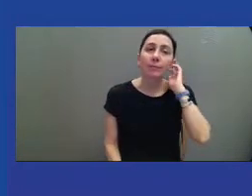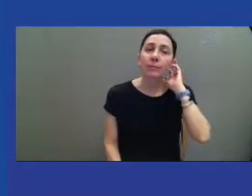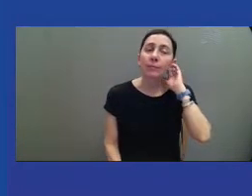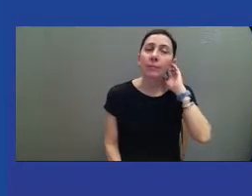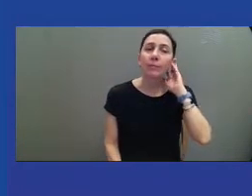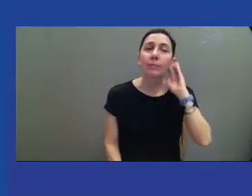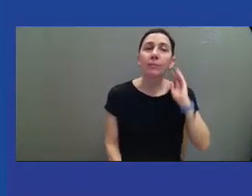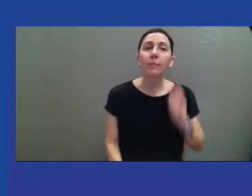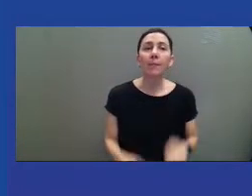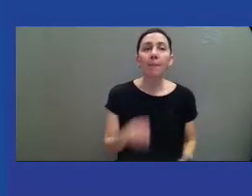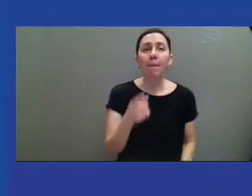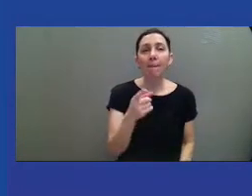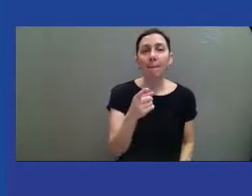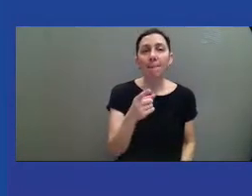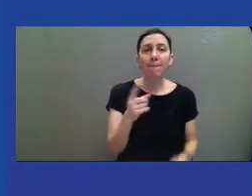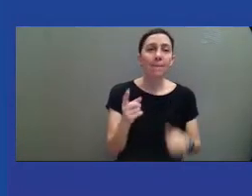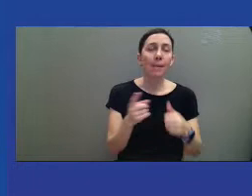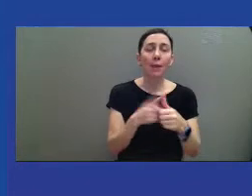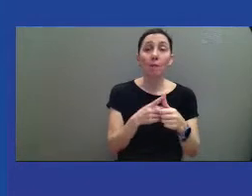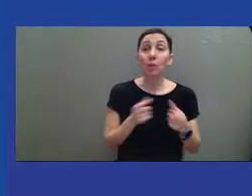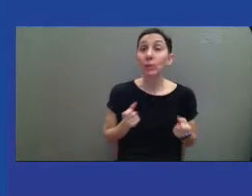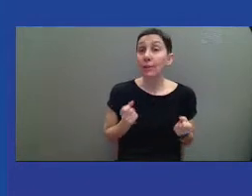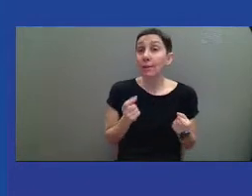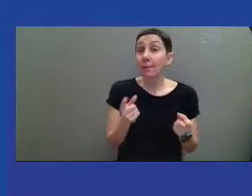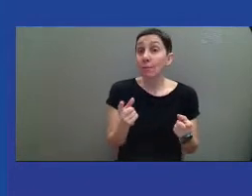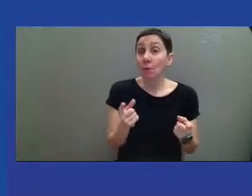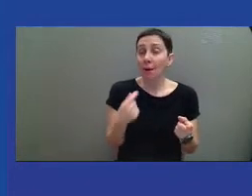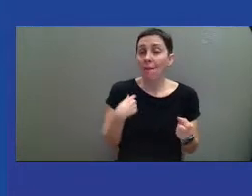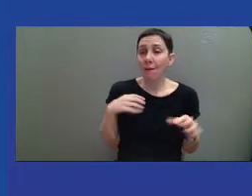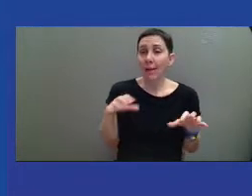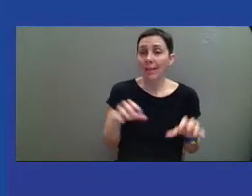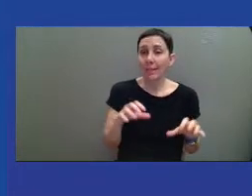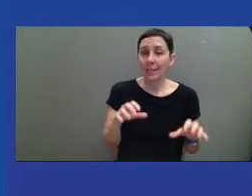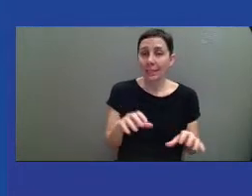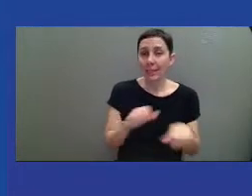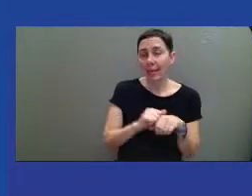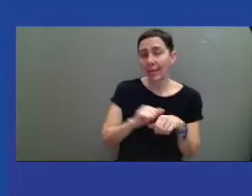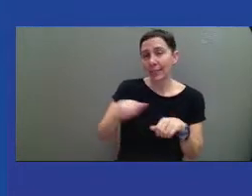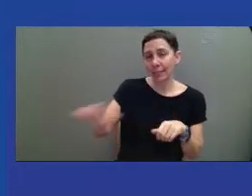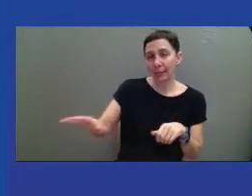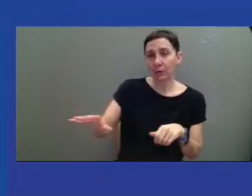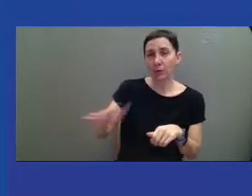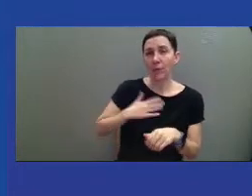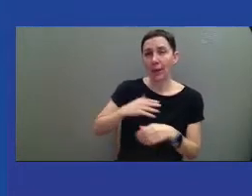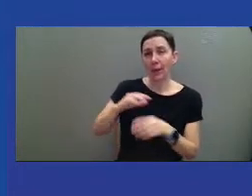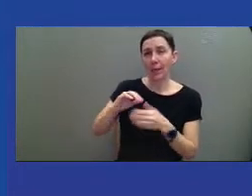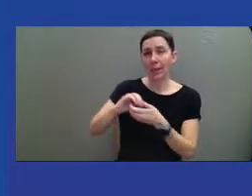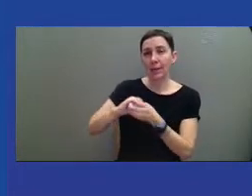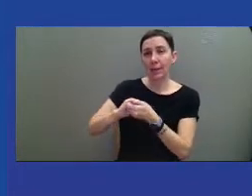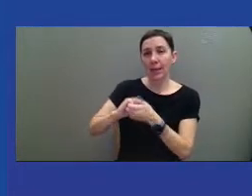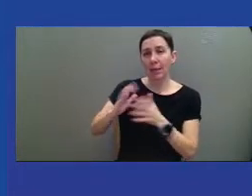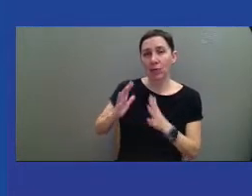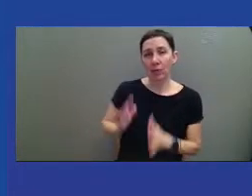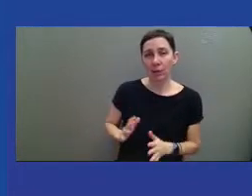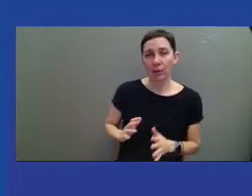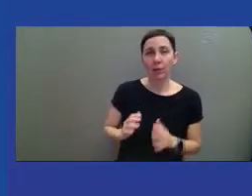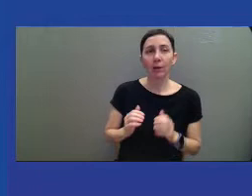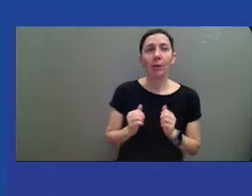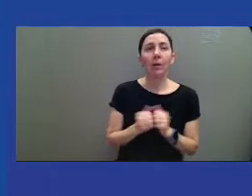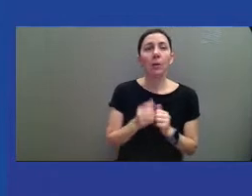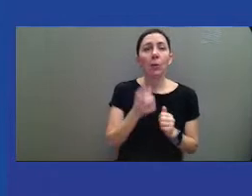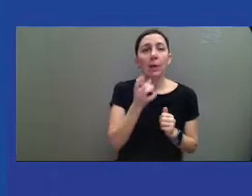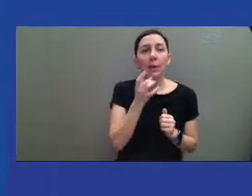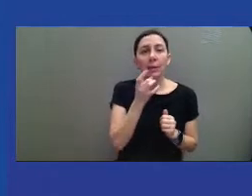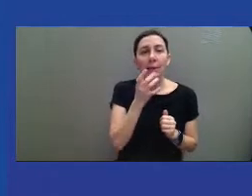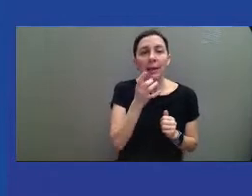So these are this is the first improv that I did. I had sent to him lighting containment, light restriction,